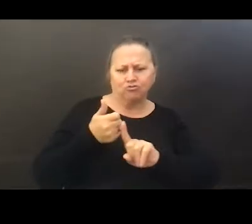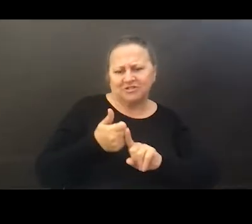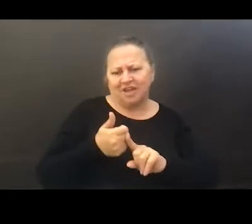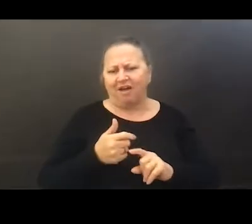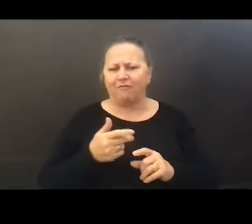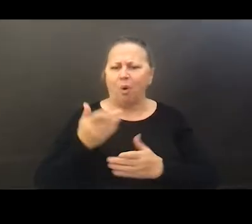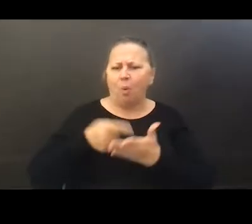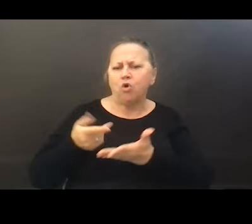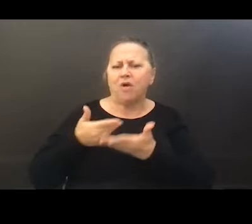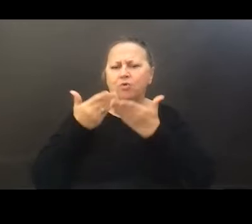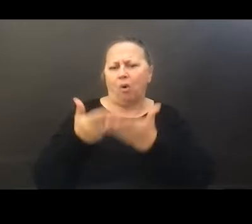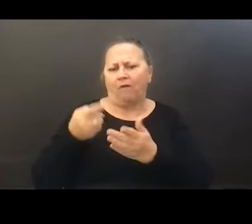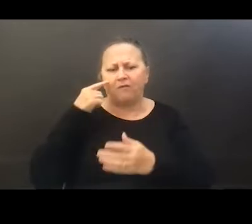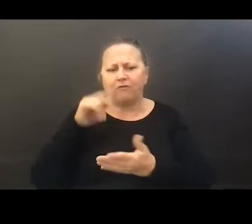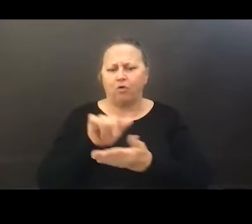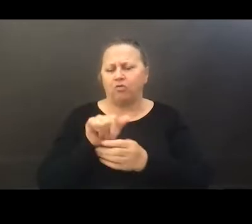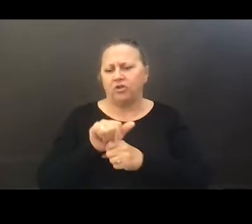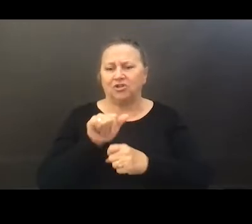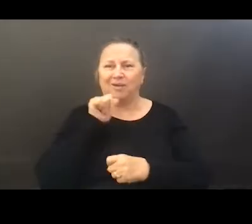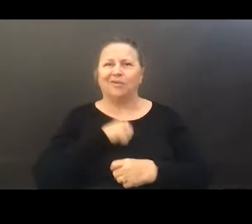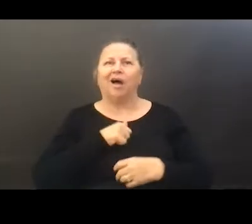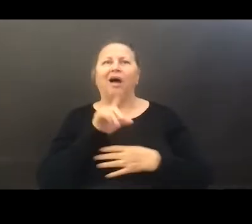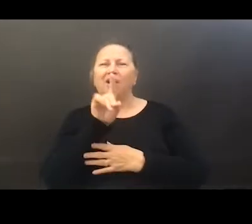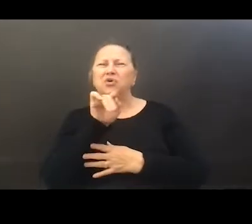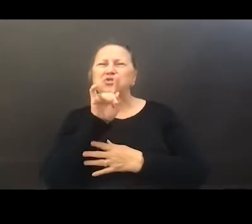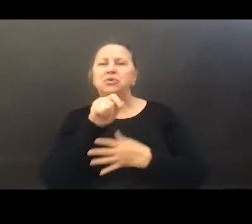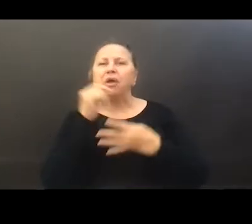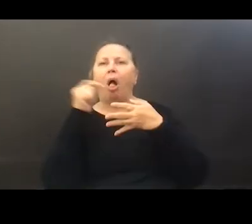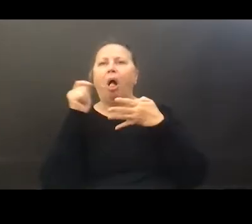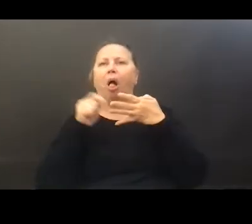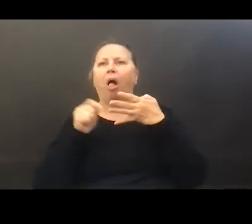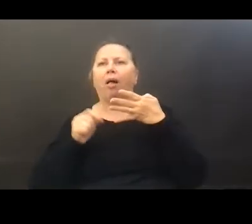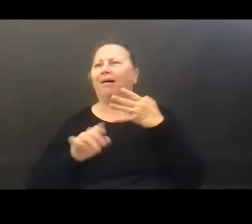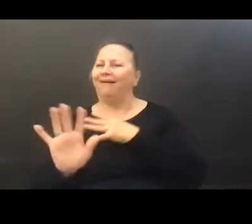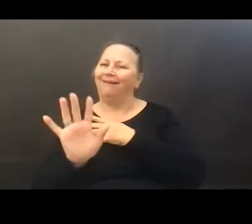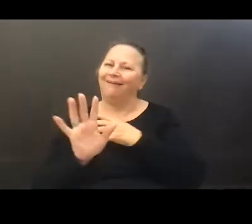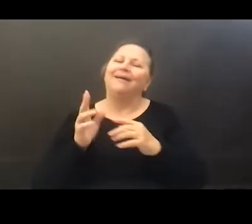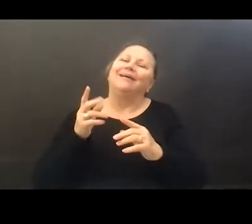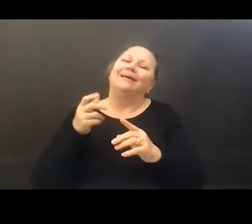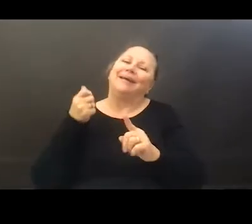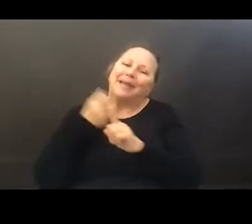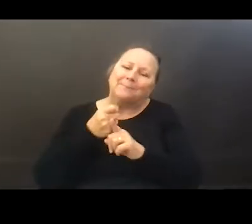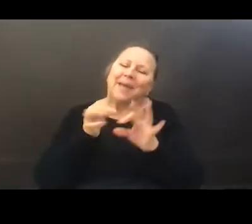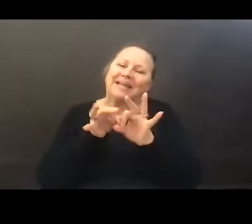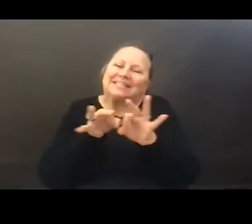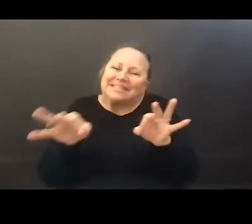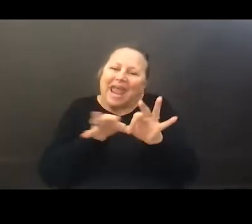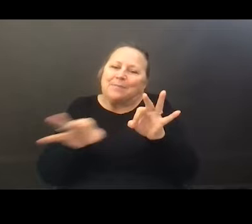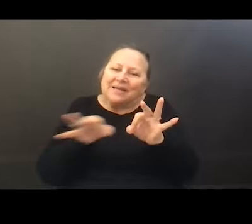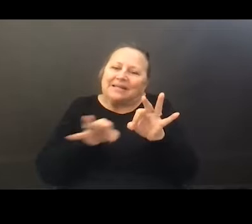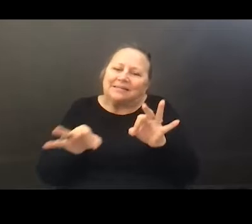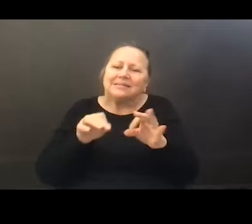of, listing a list of duties that you've done in the past, you need to have these impact statements about your